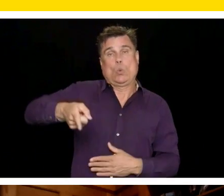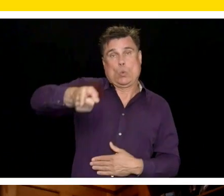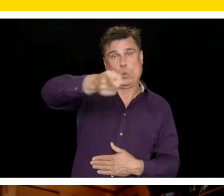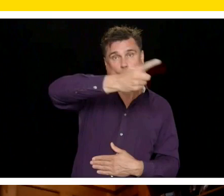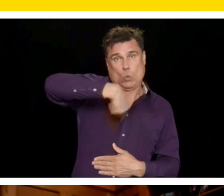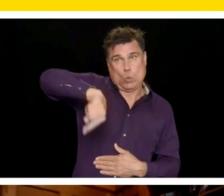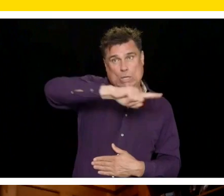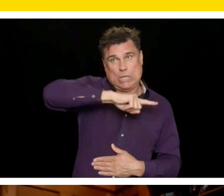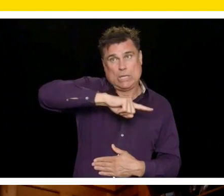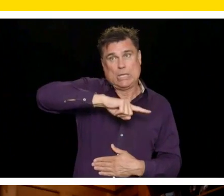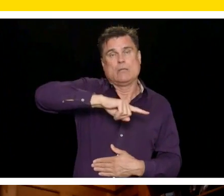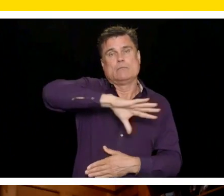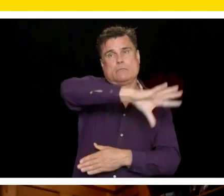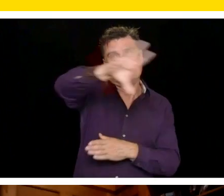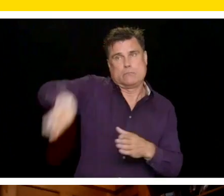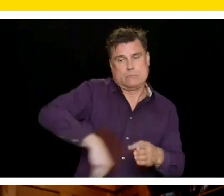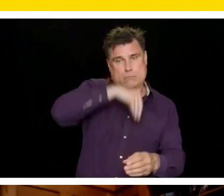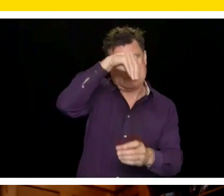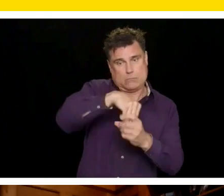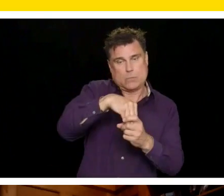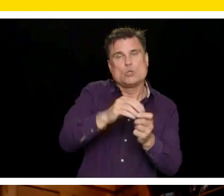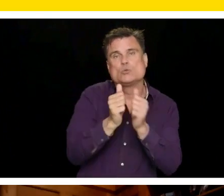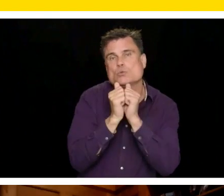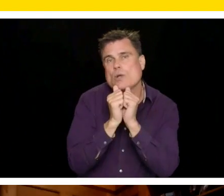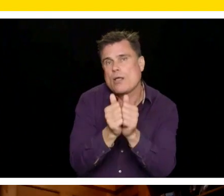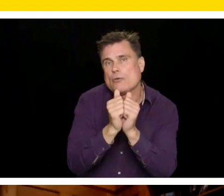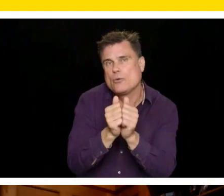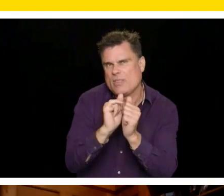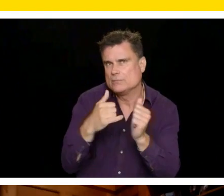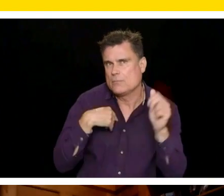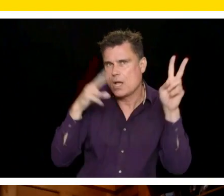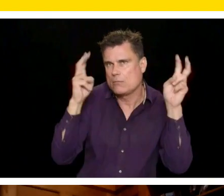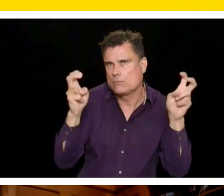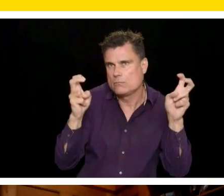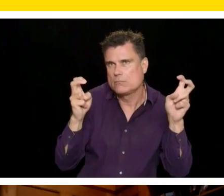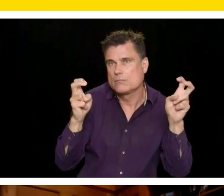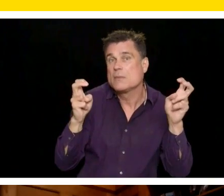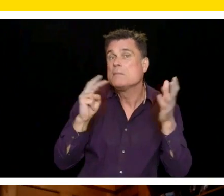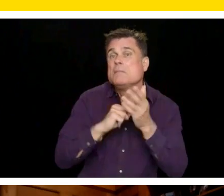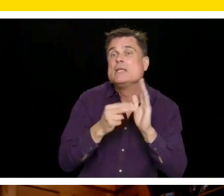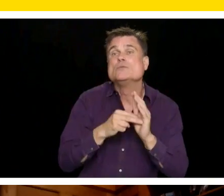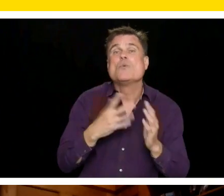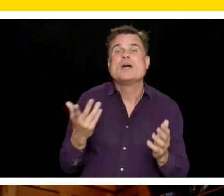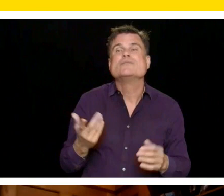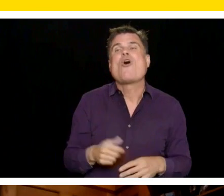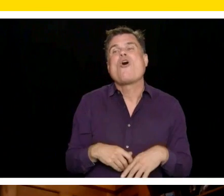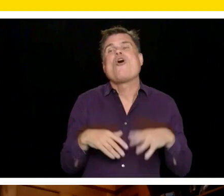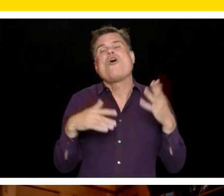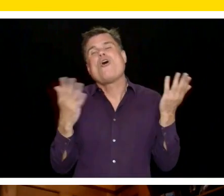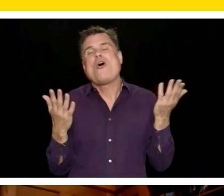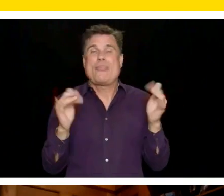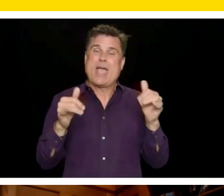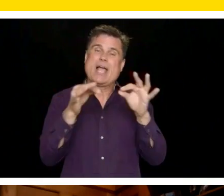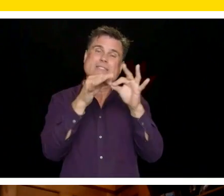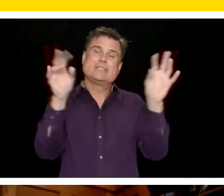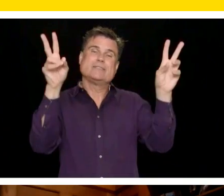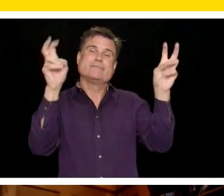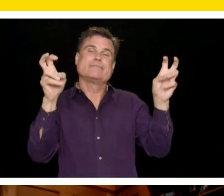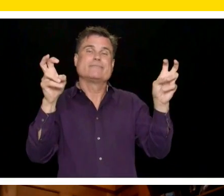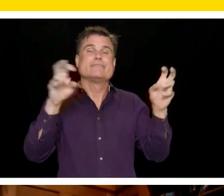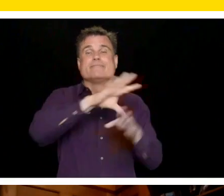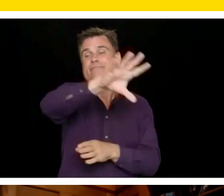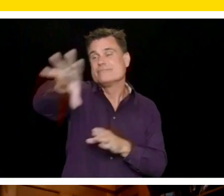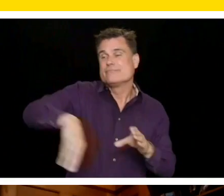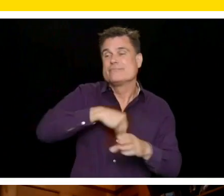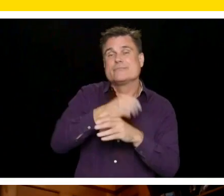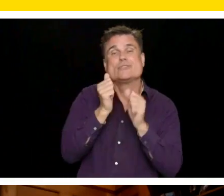this pandemic. And so if we need to take a look at further tax deferrals, if we need to take a look